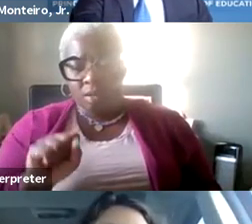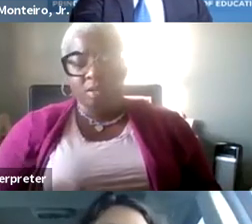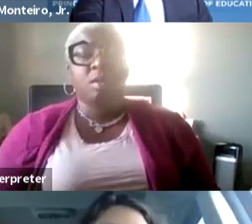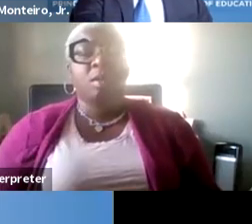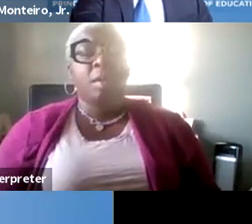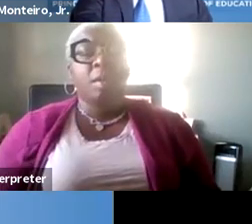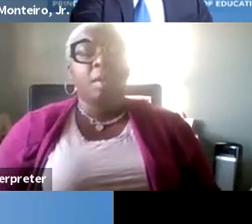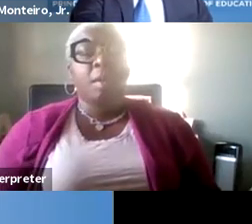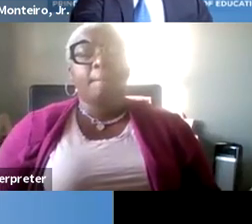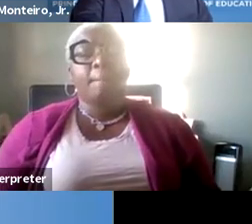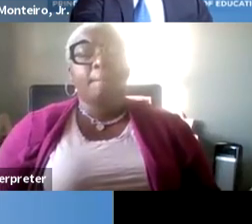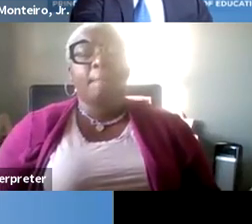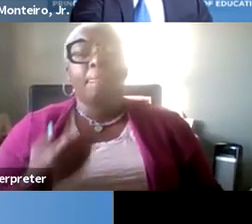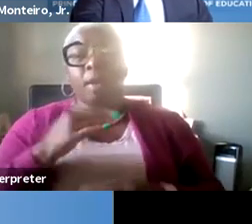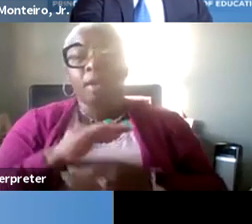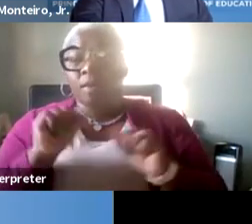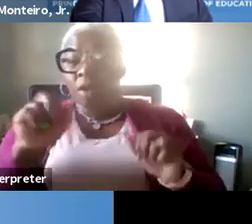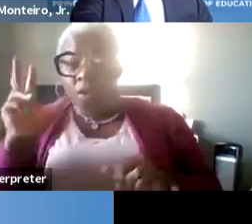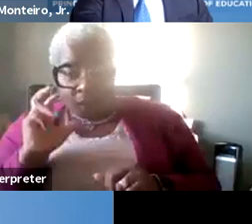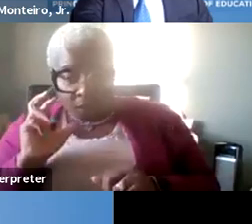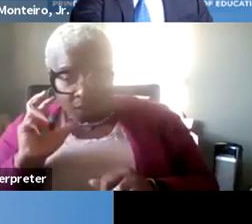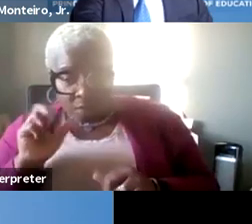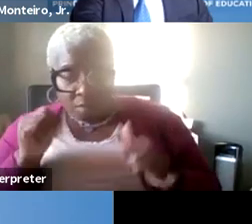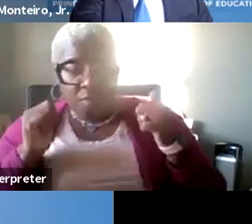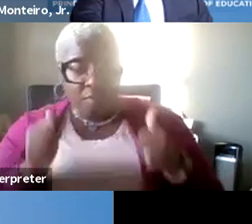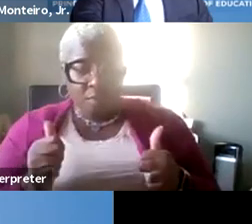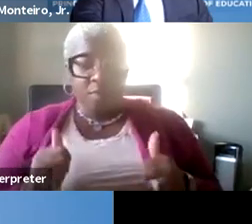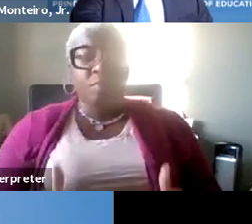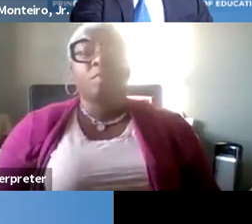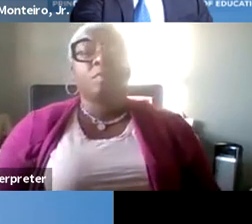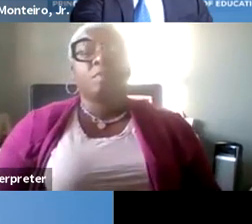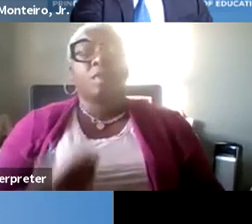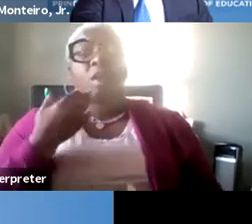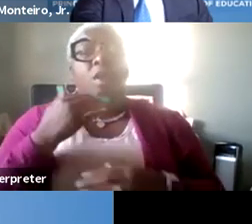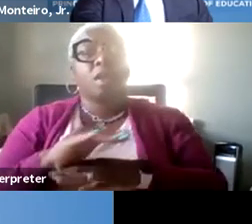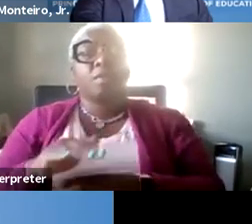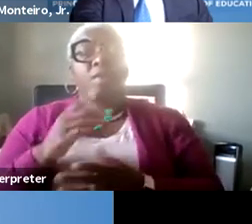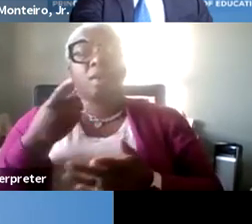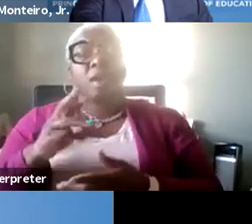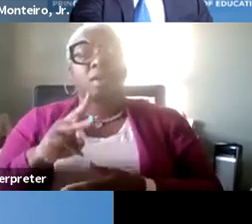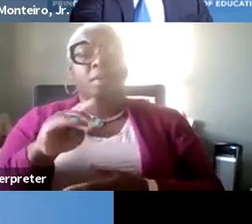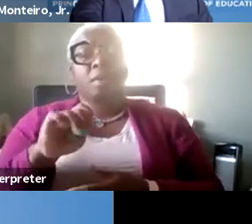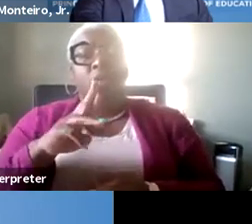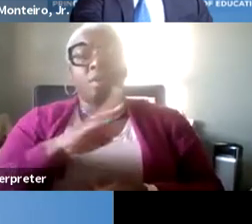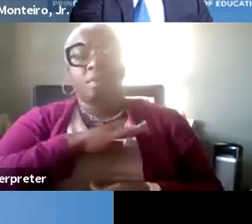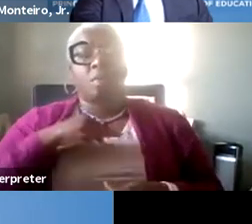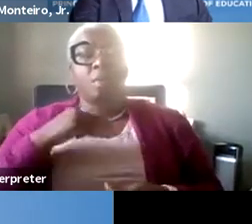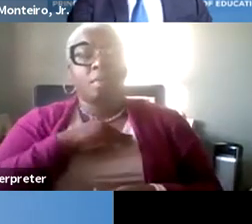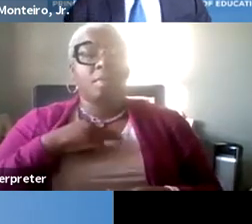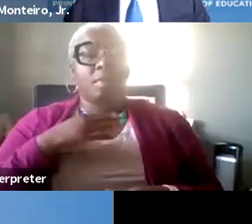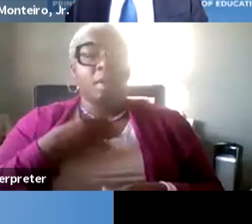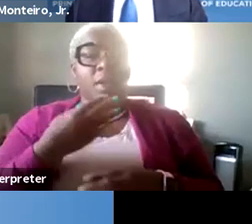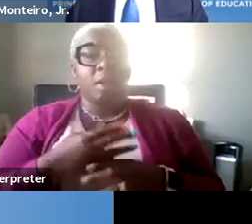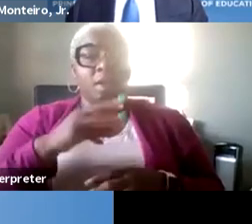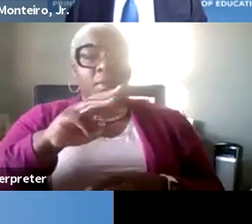ma'am. Good evening. Can you hear me? Yes. Great. Good evening, Dr. Miller and board members. My name is Sam Dennis, and I am